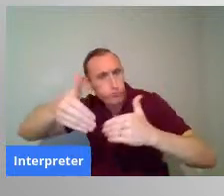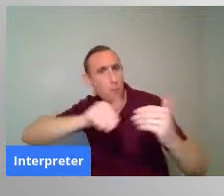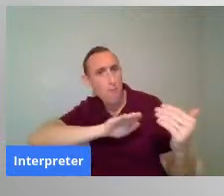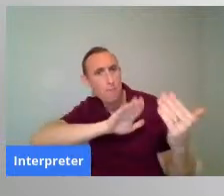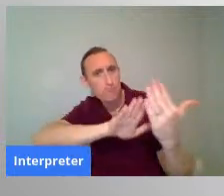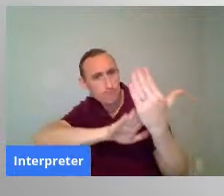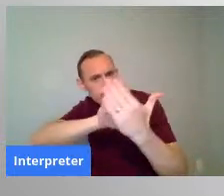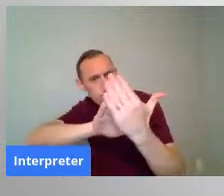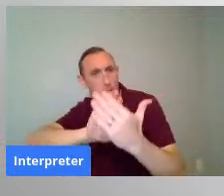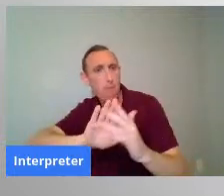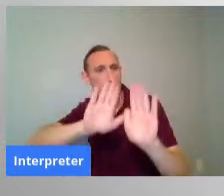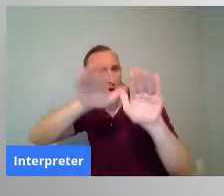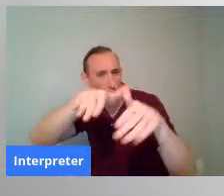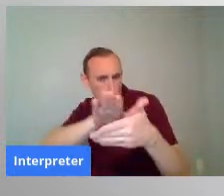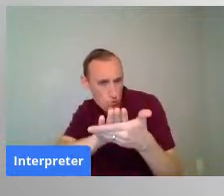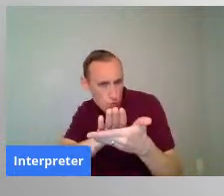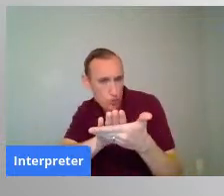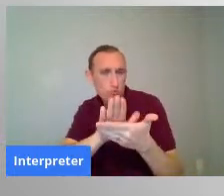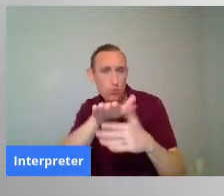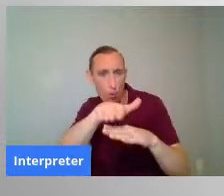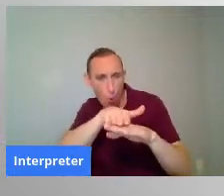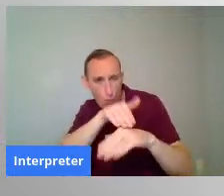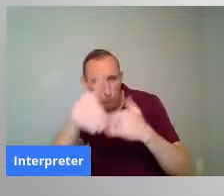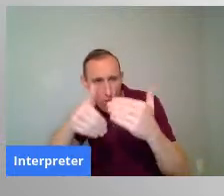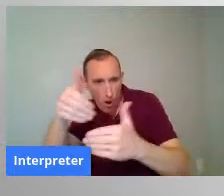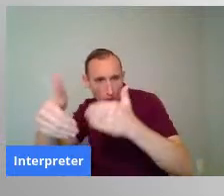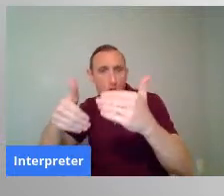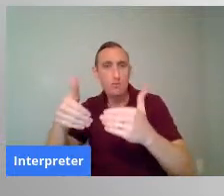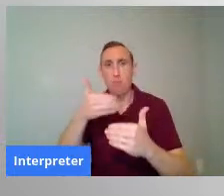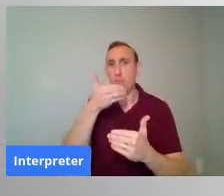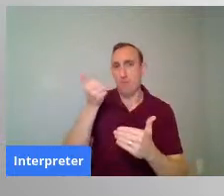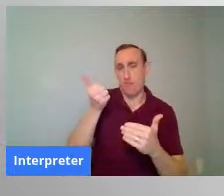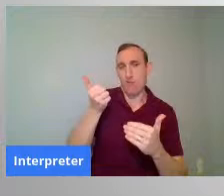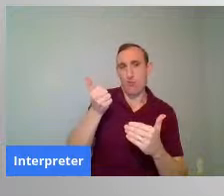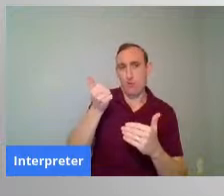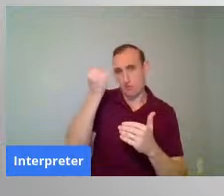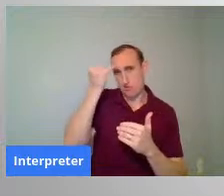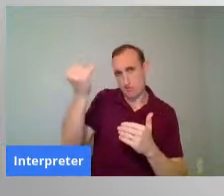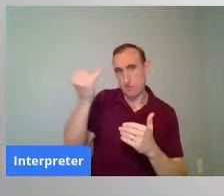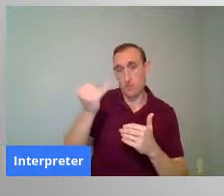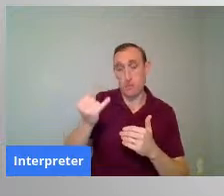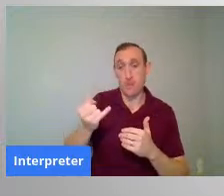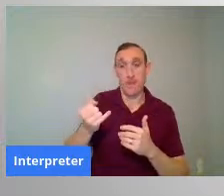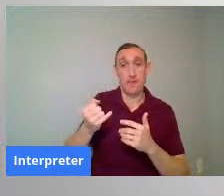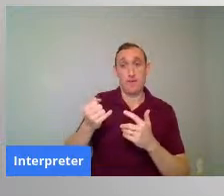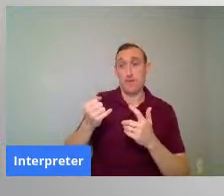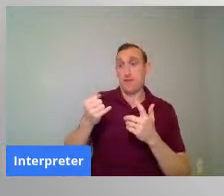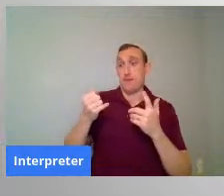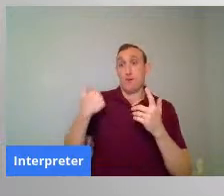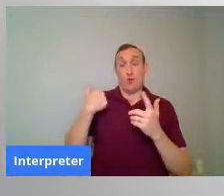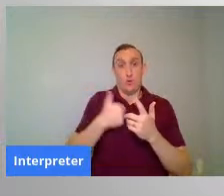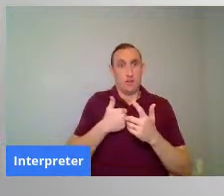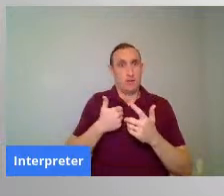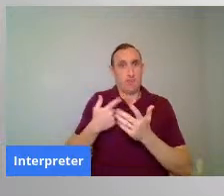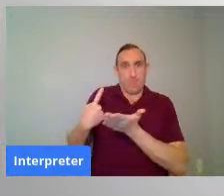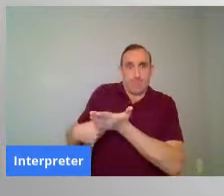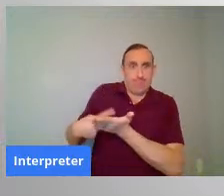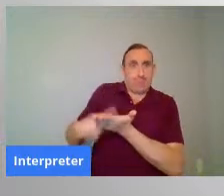do echo what Dr. Thomas says. We have had a lot of different versions, and